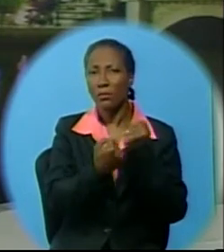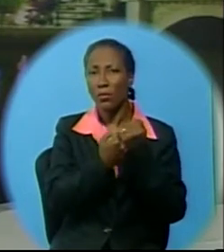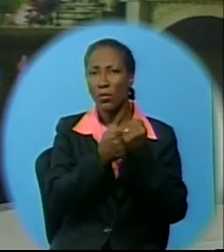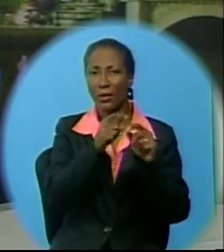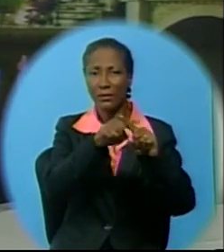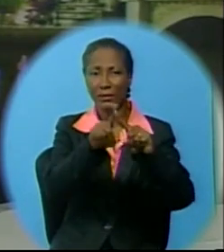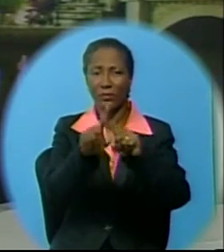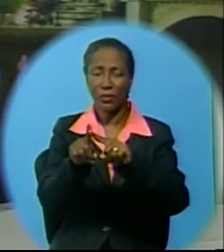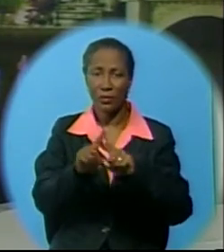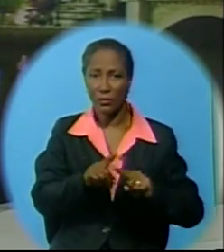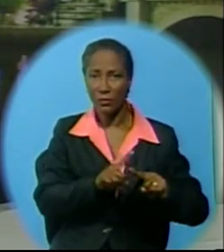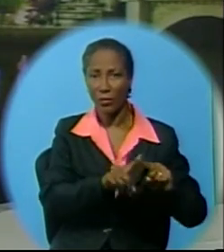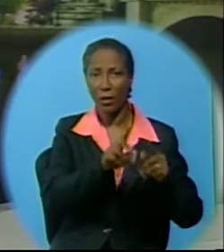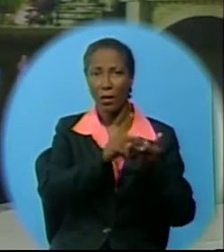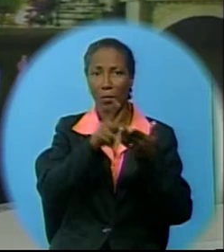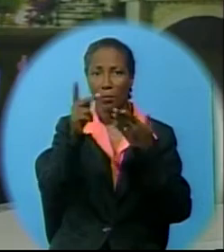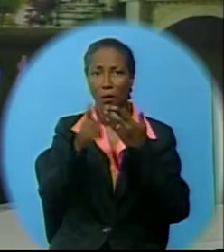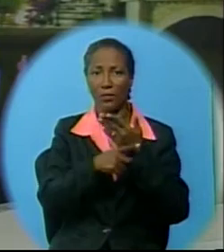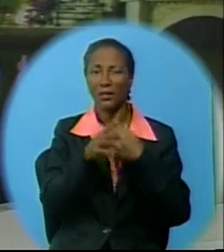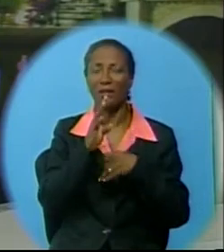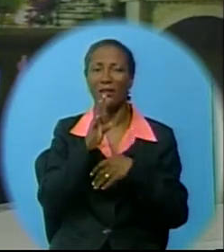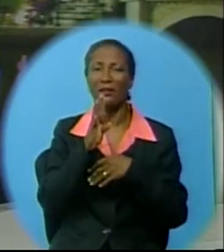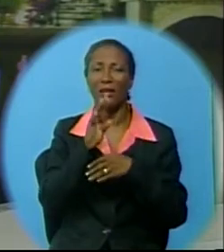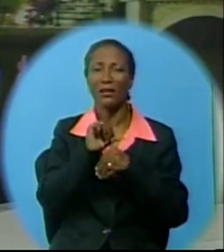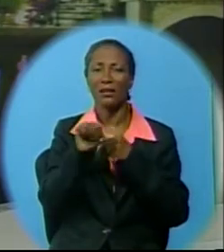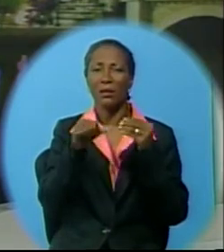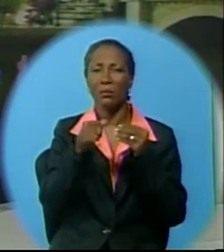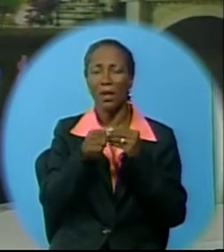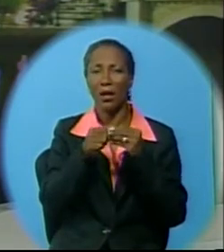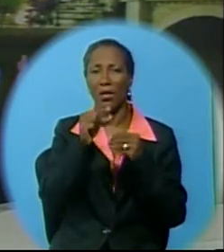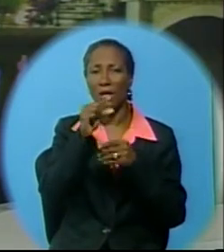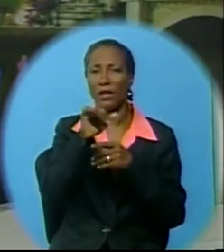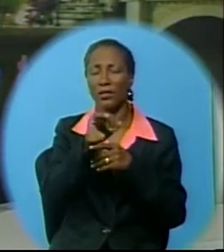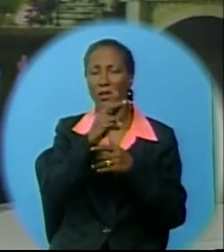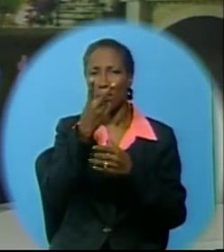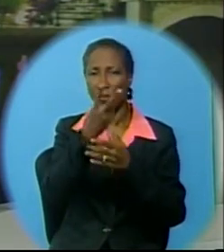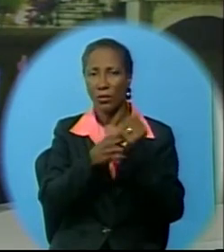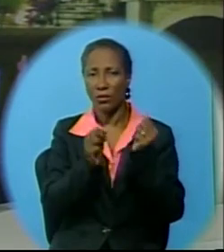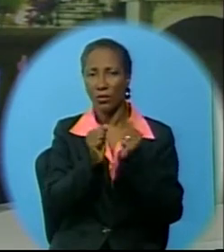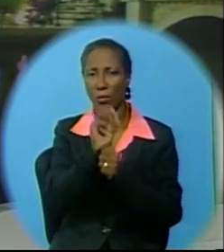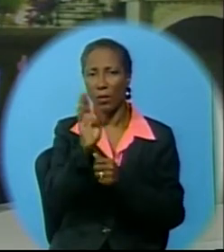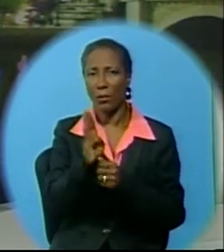He talked about some of the tangible results from GIZ's partnership with Barbados.